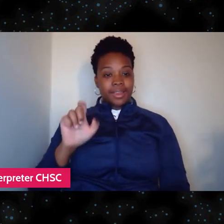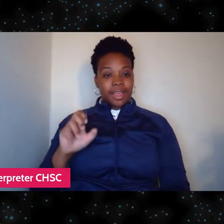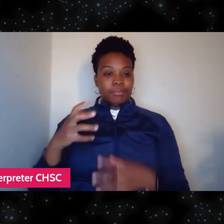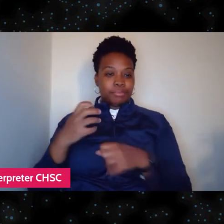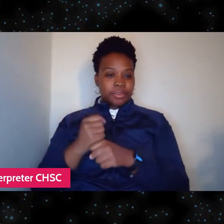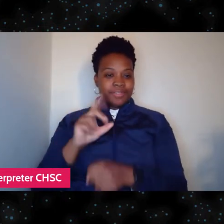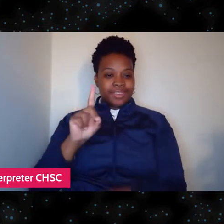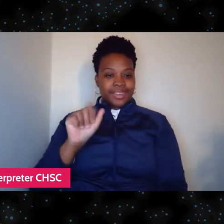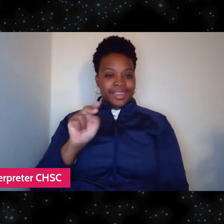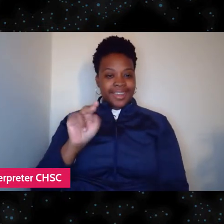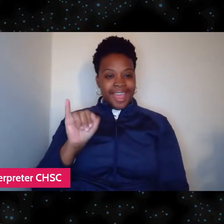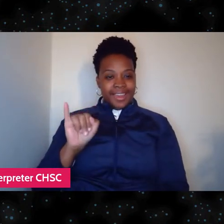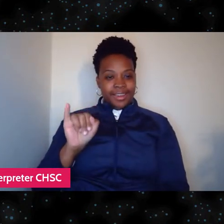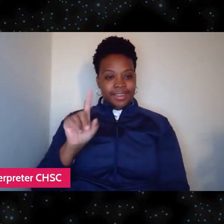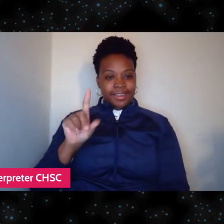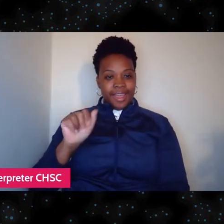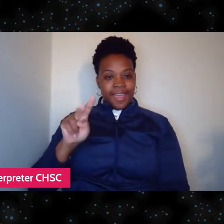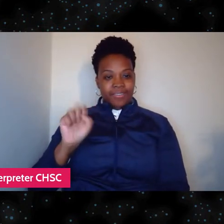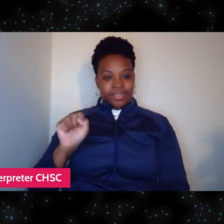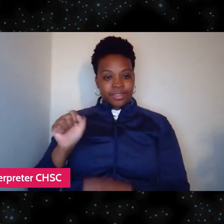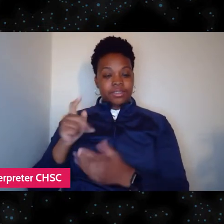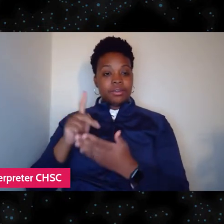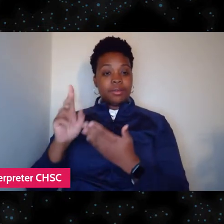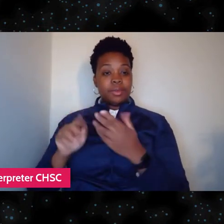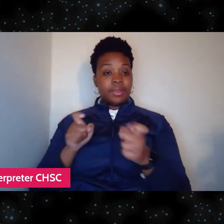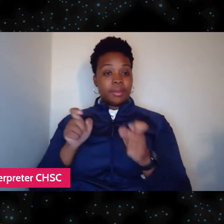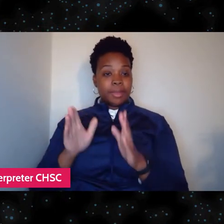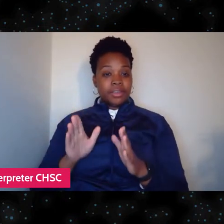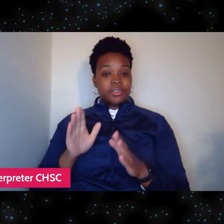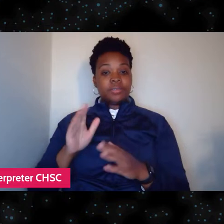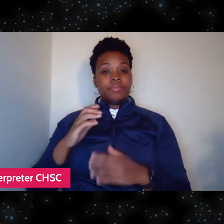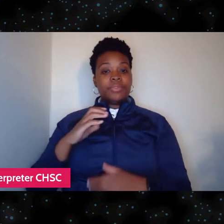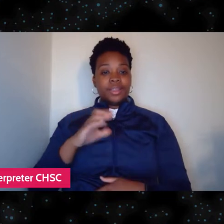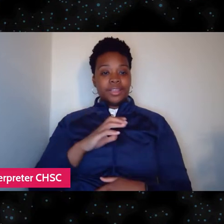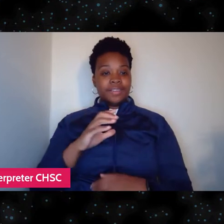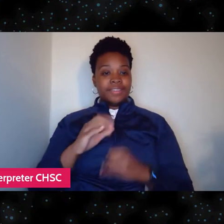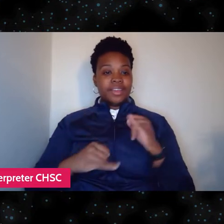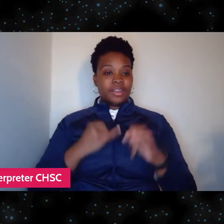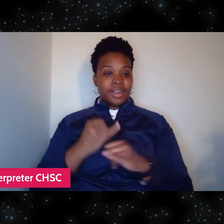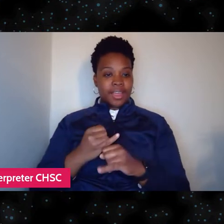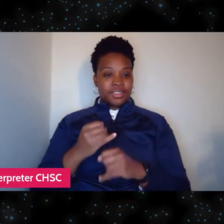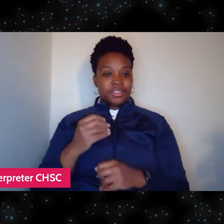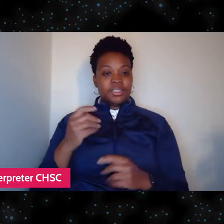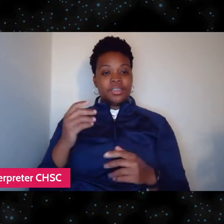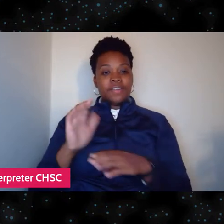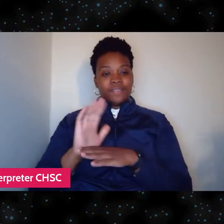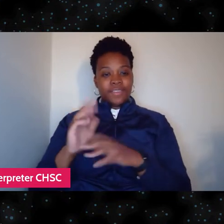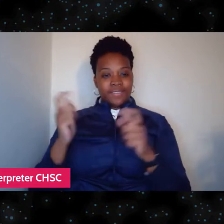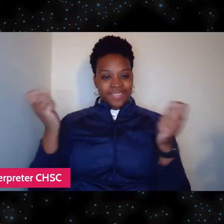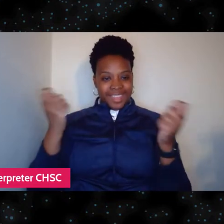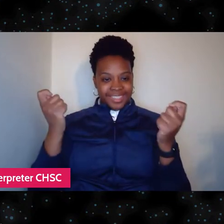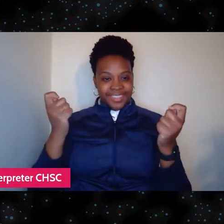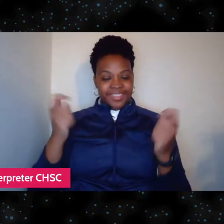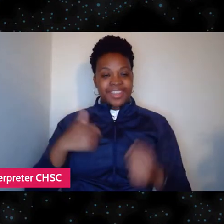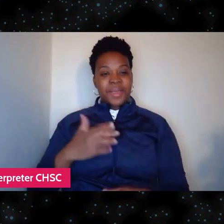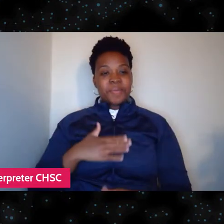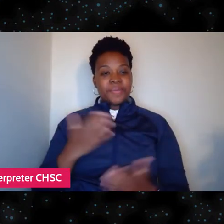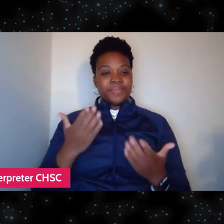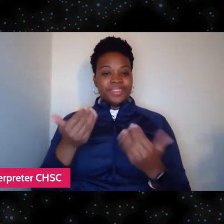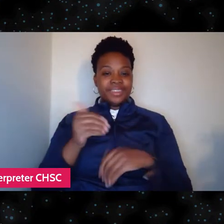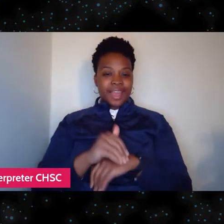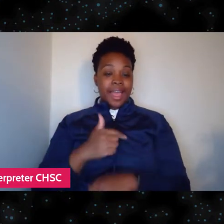Danny Davis, the programming manager of the Cleveland International Film Festival. I'm so happy to be here tonight, but I